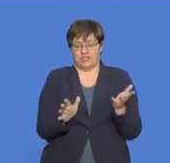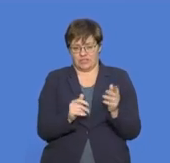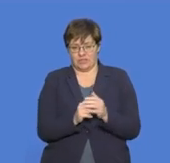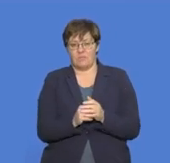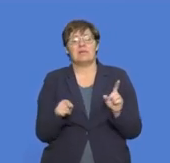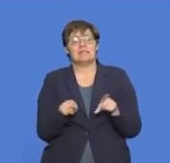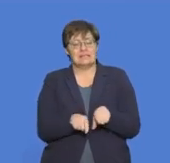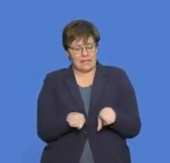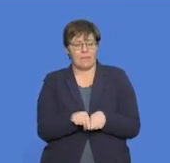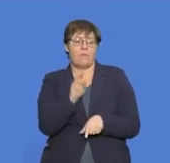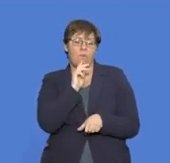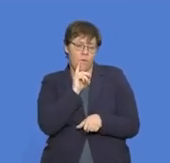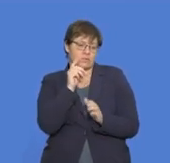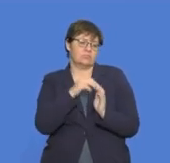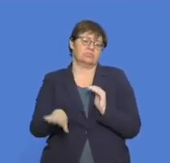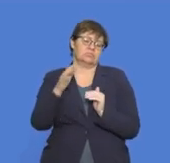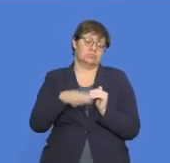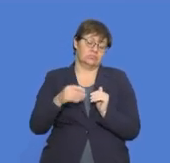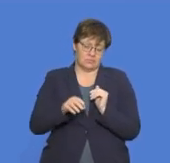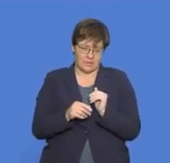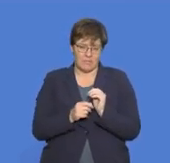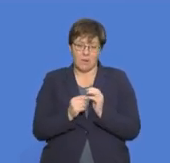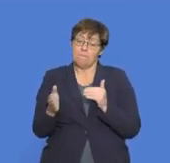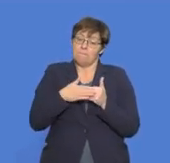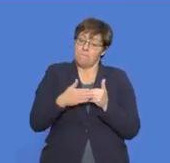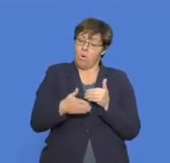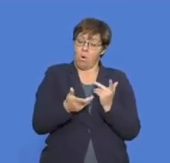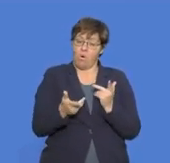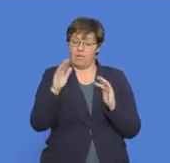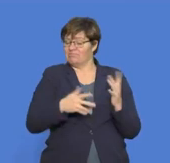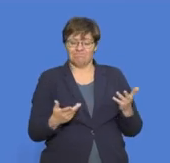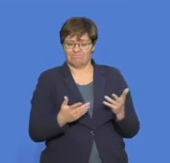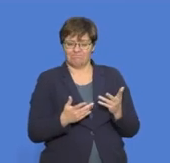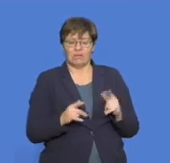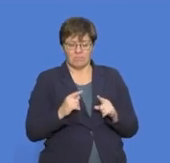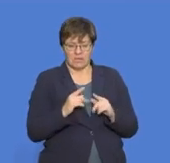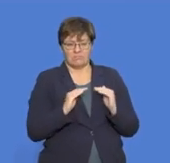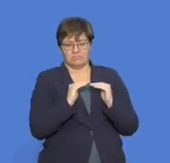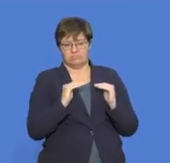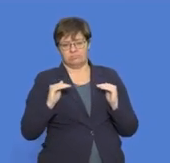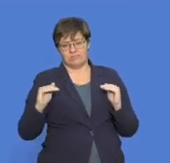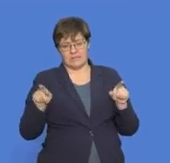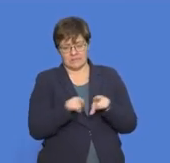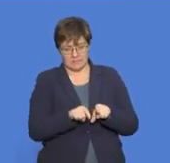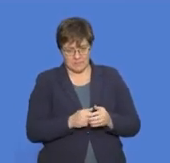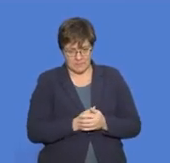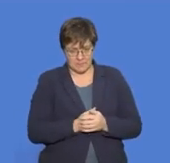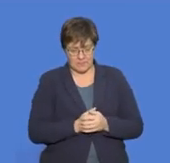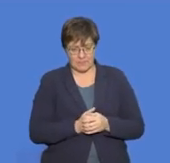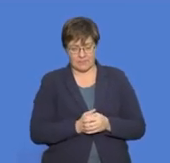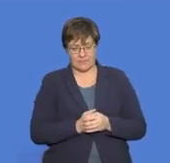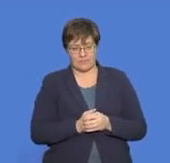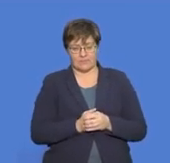the same amount of water moves out all the time, so the transpiration level remains